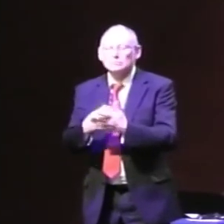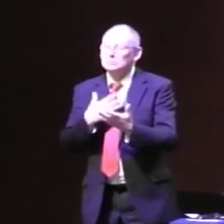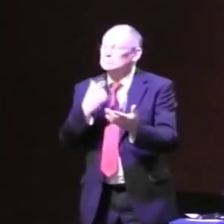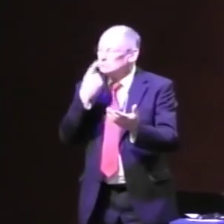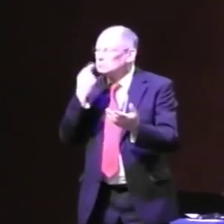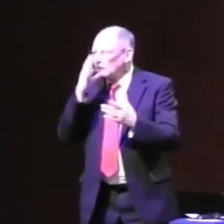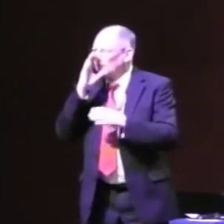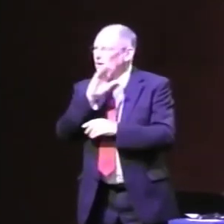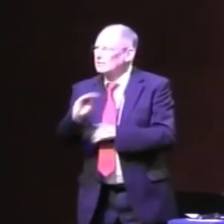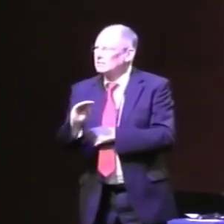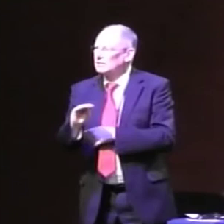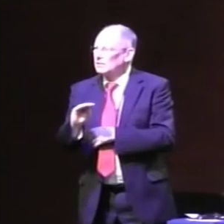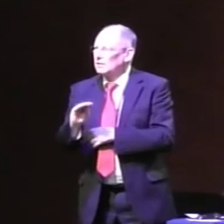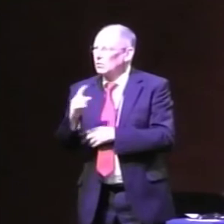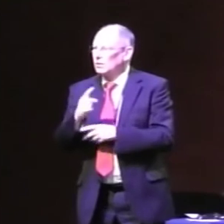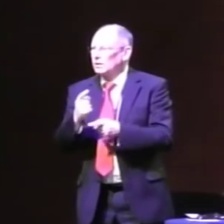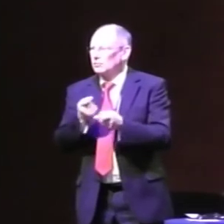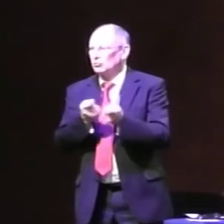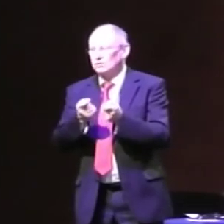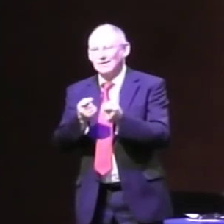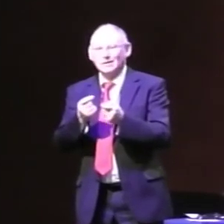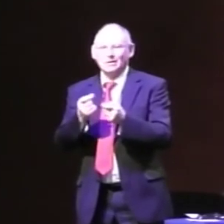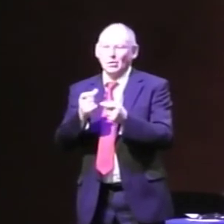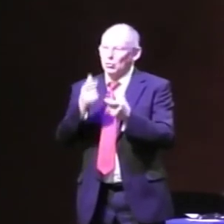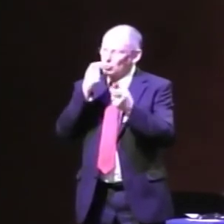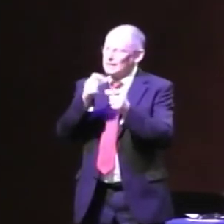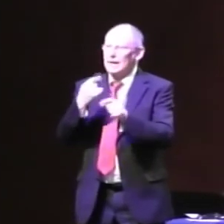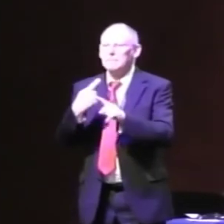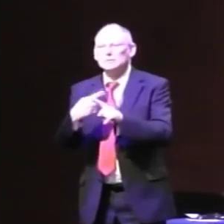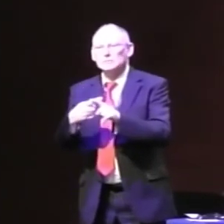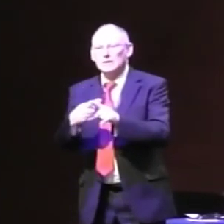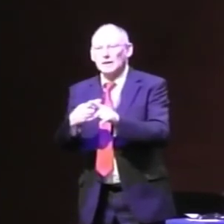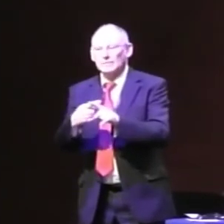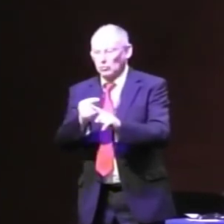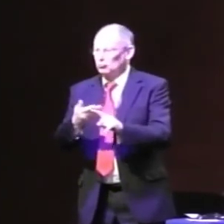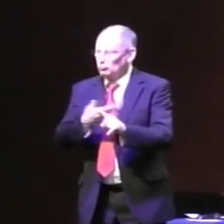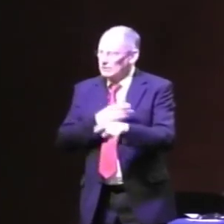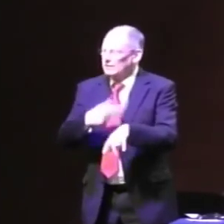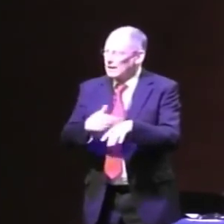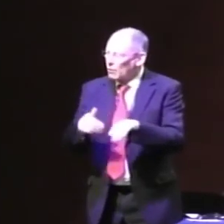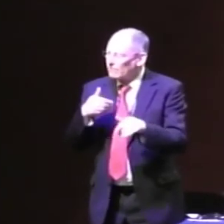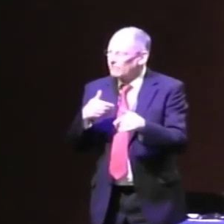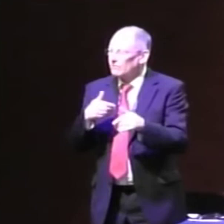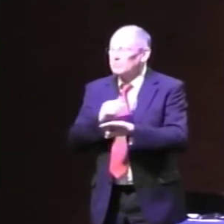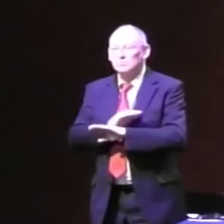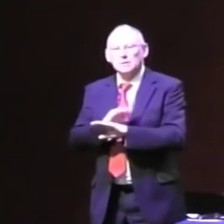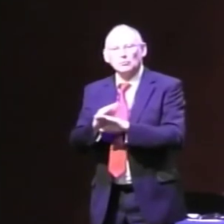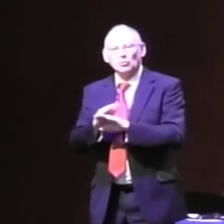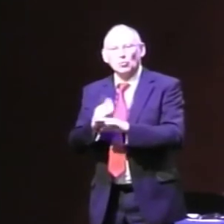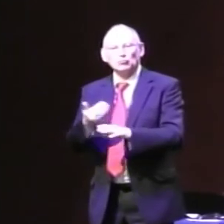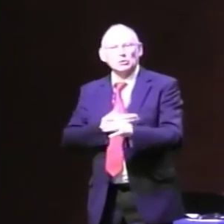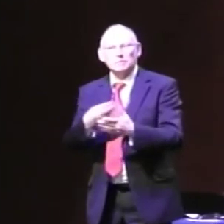that it would be treated as a domestic emergency, that they had a right to take time off, but they didn't have a right to be